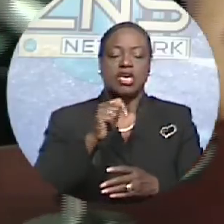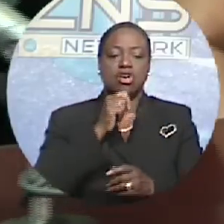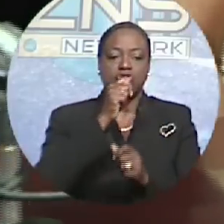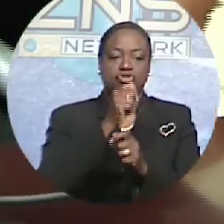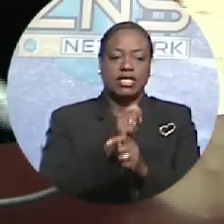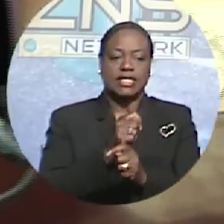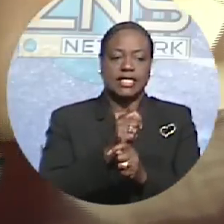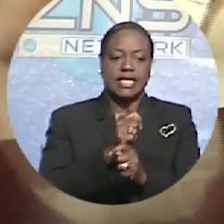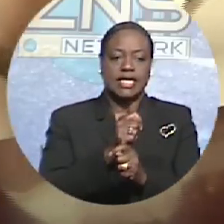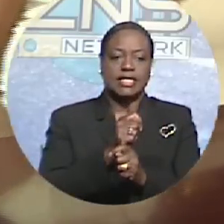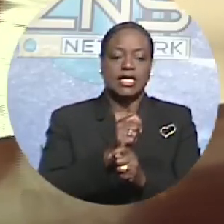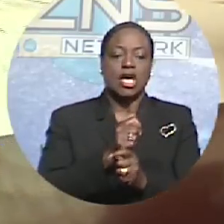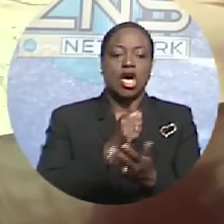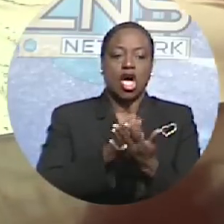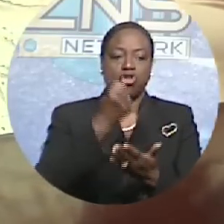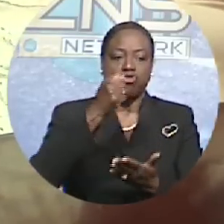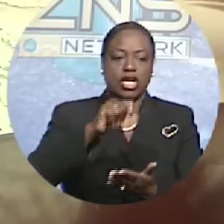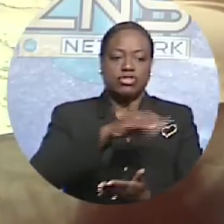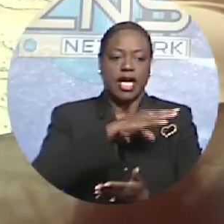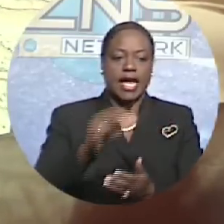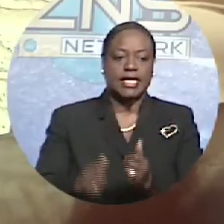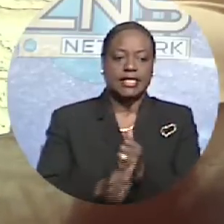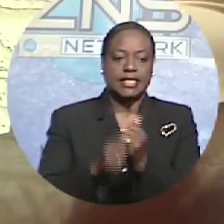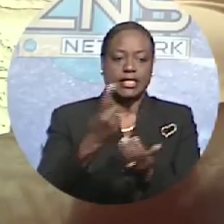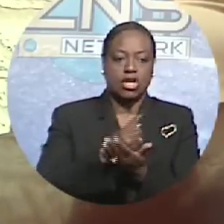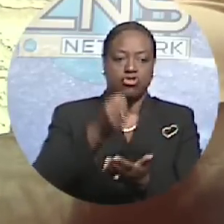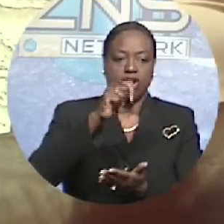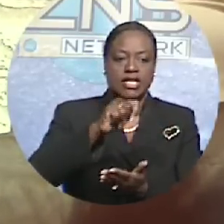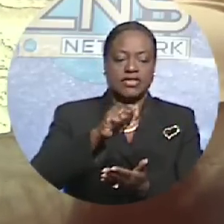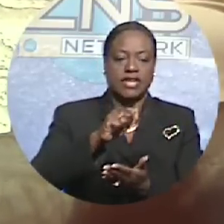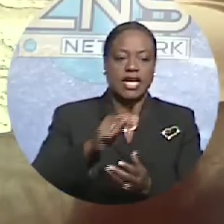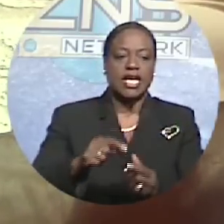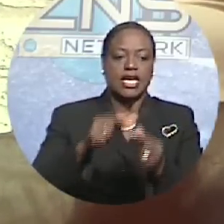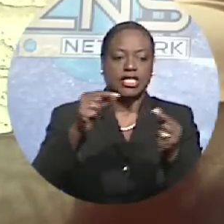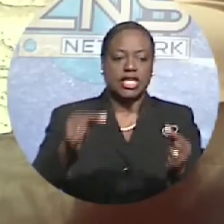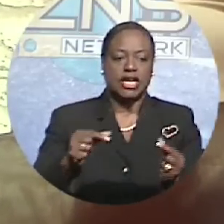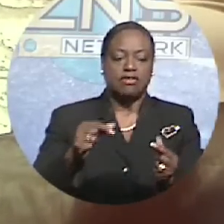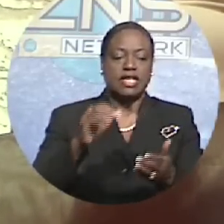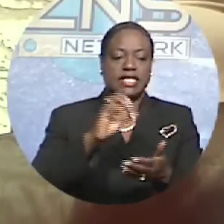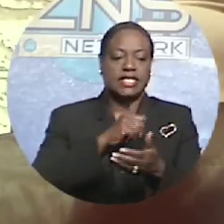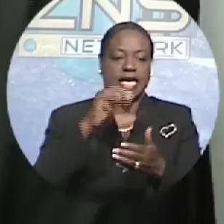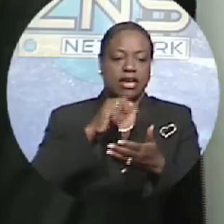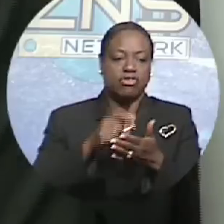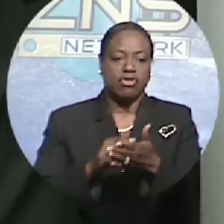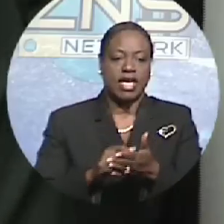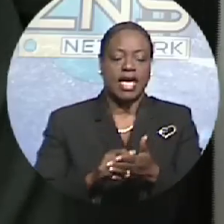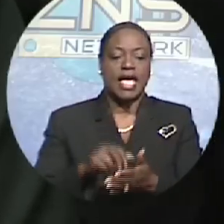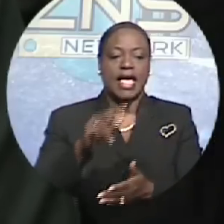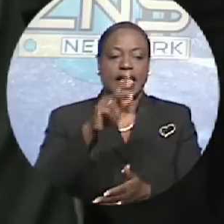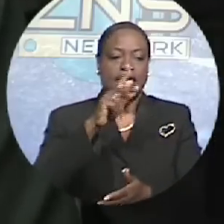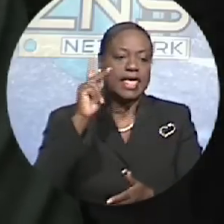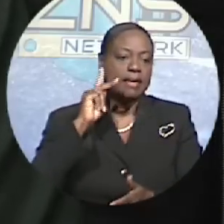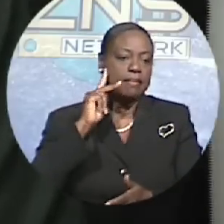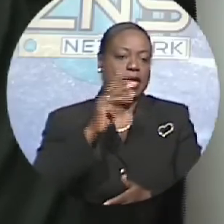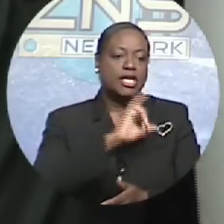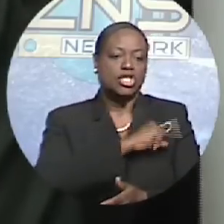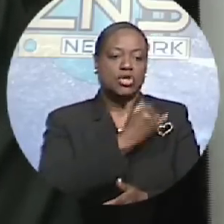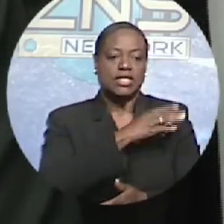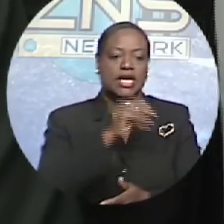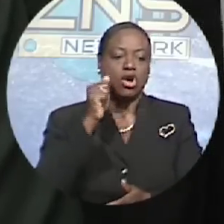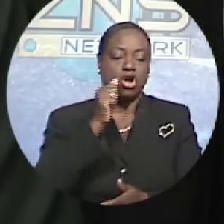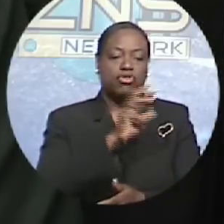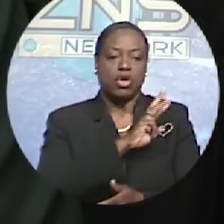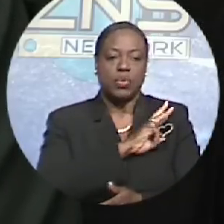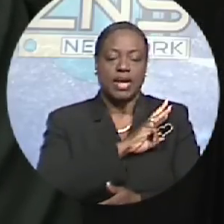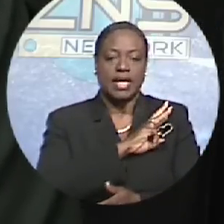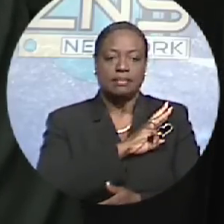an assistant general secretary and general secretary, and second and first vice president Kimberly Josie and Audrey Williams. Trade